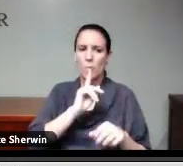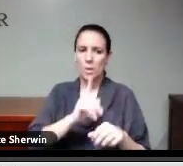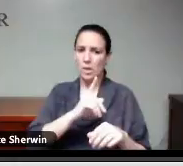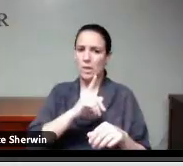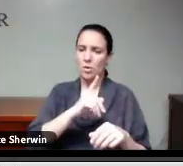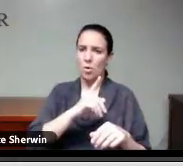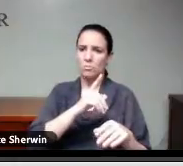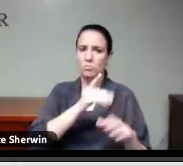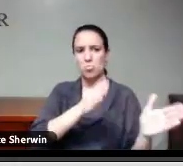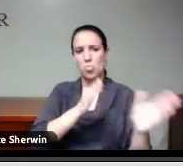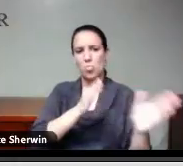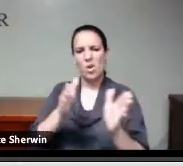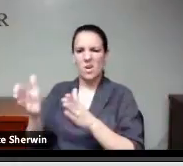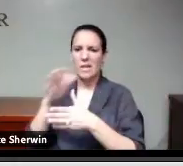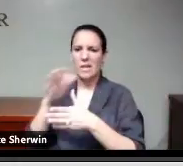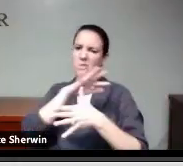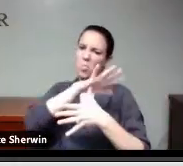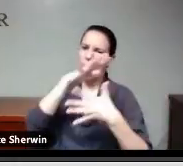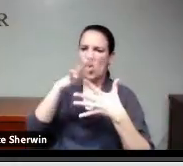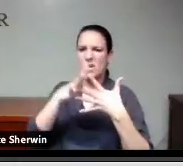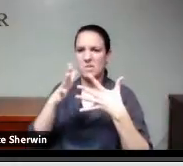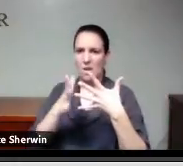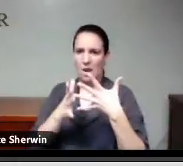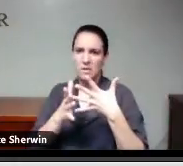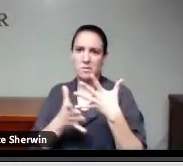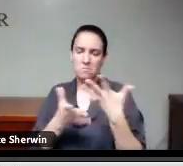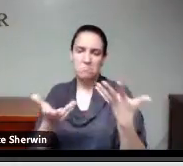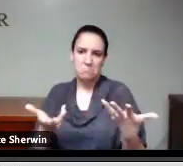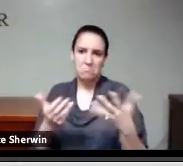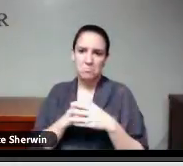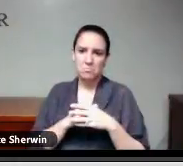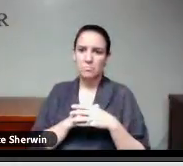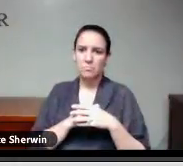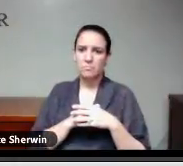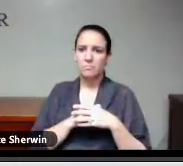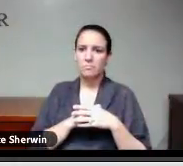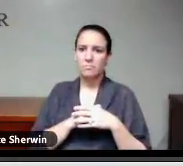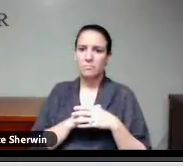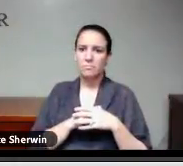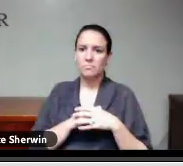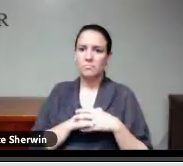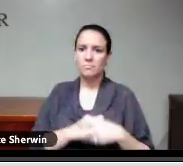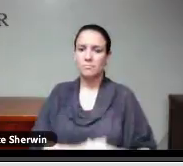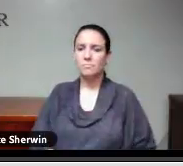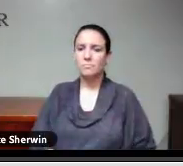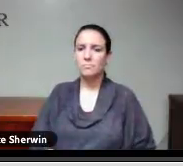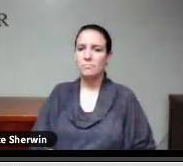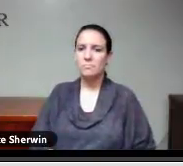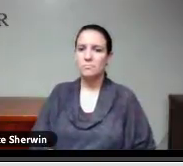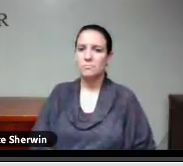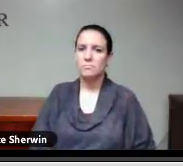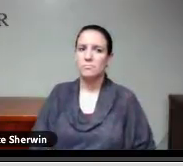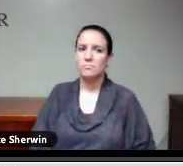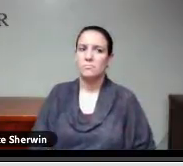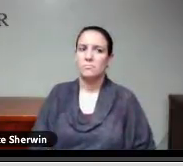us in that value add position within our community and with our key stakeholders? And then what are some of